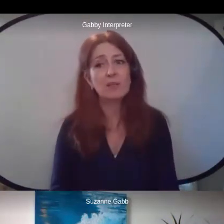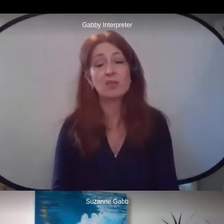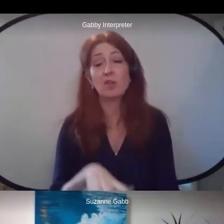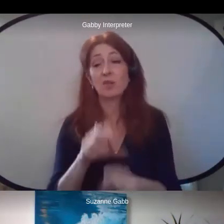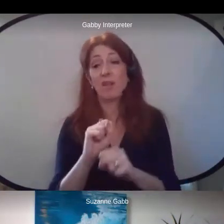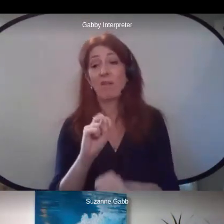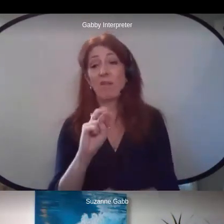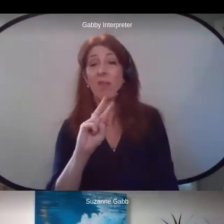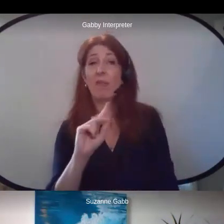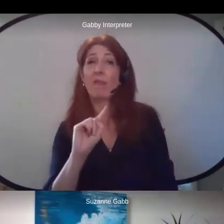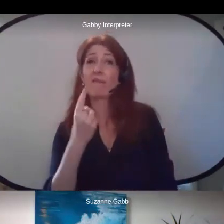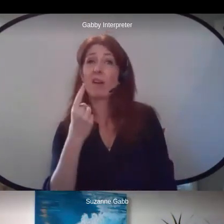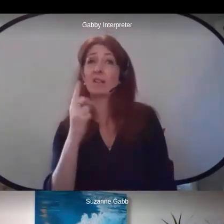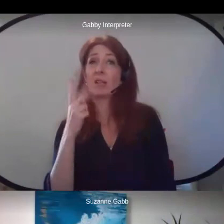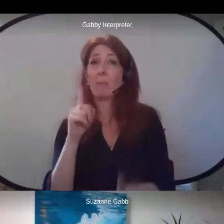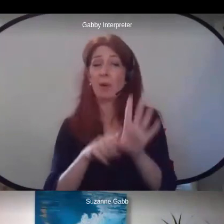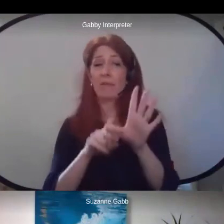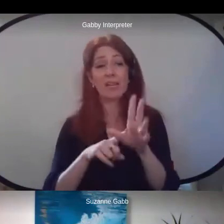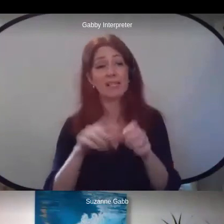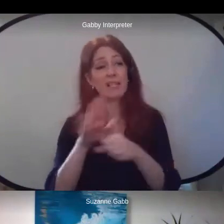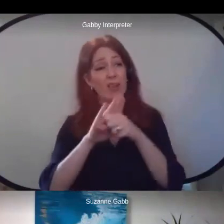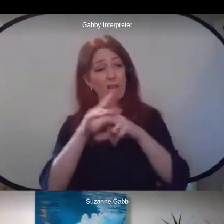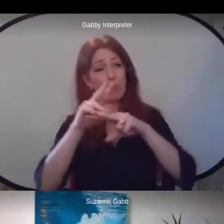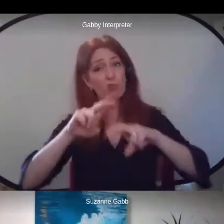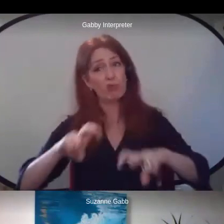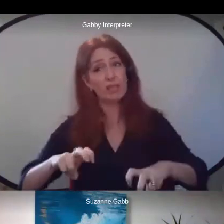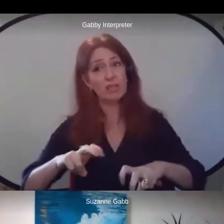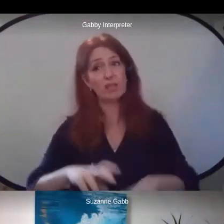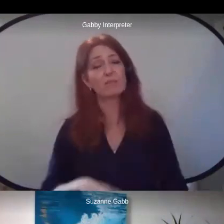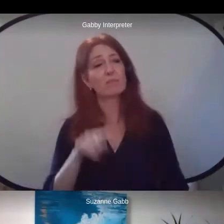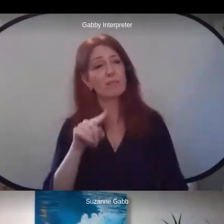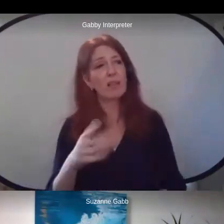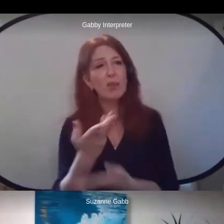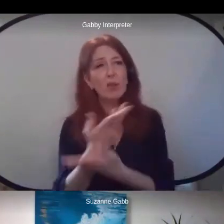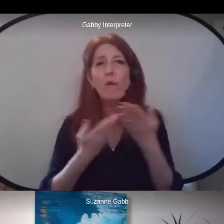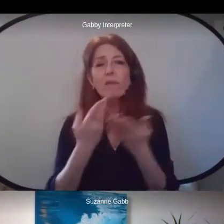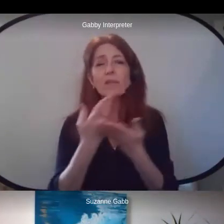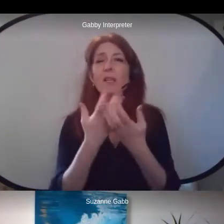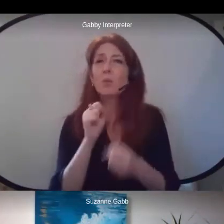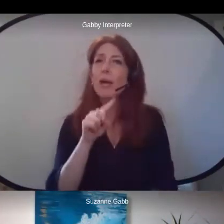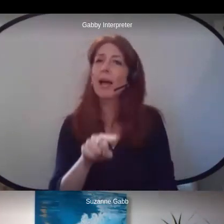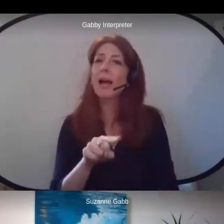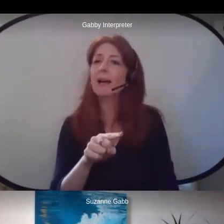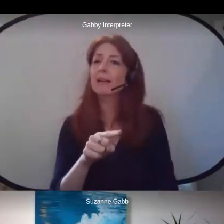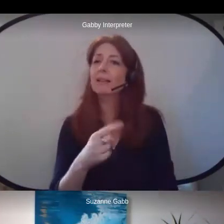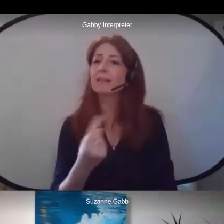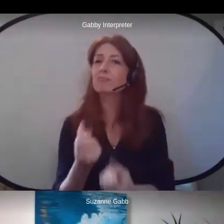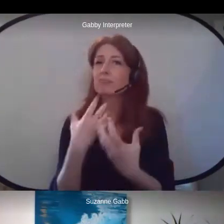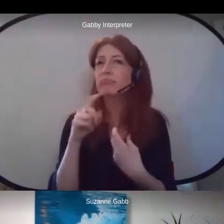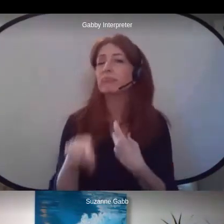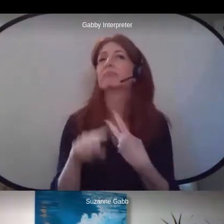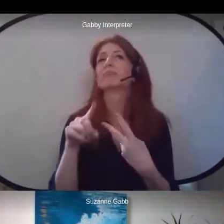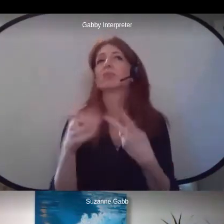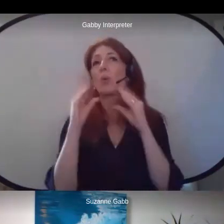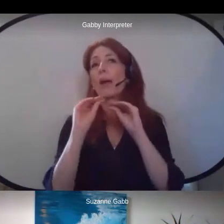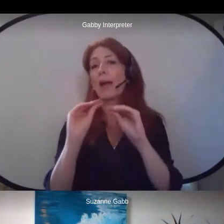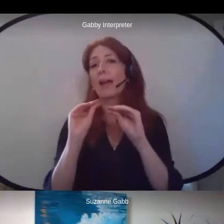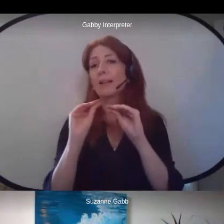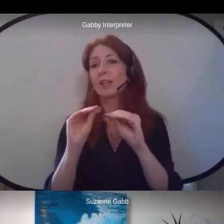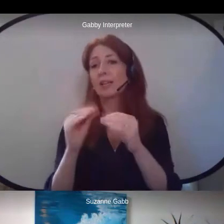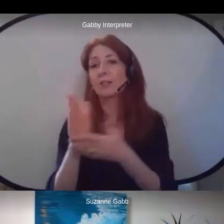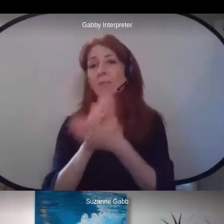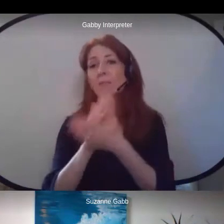really sort of researching that area. And it's naturally the conversations that we started to have within education, within health and social care,